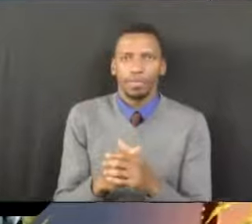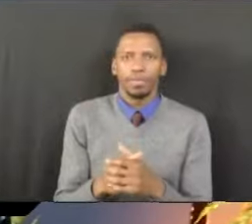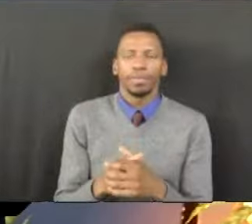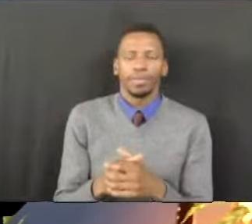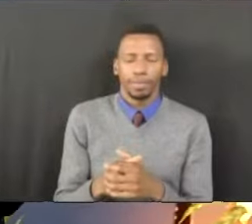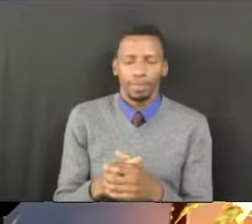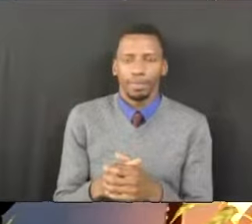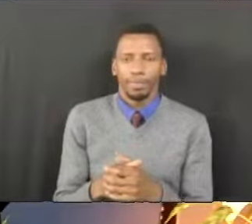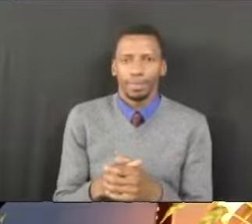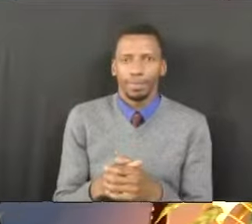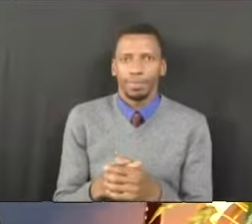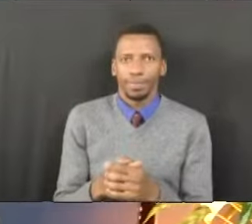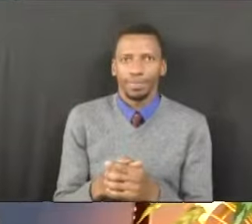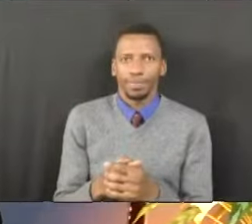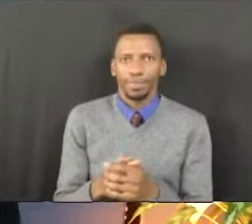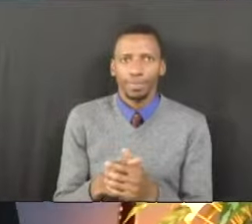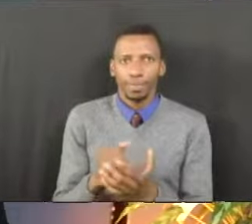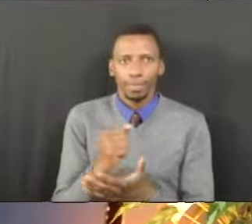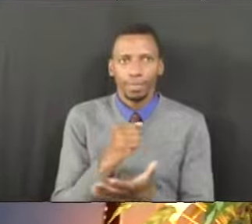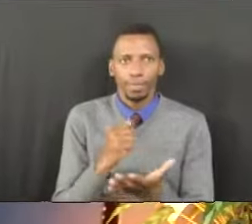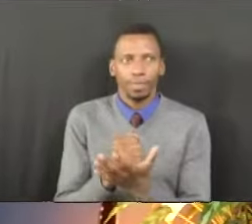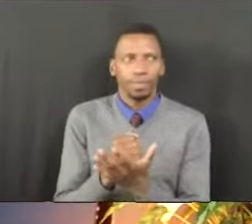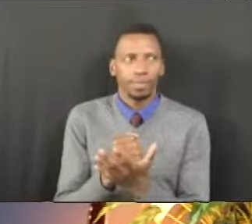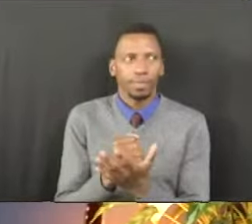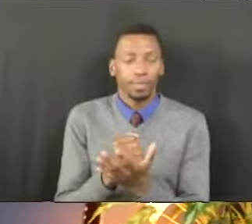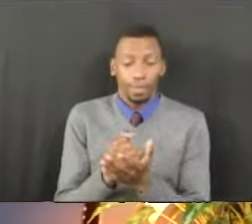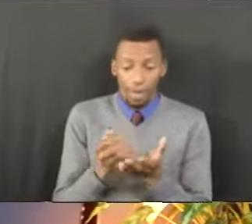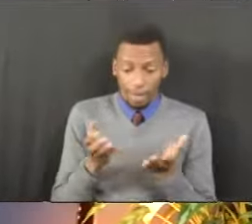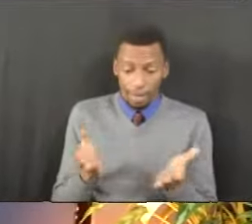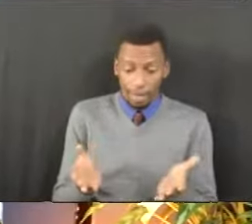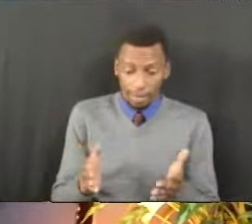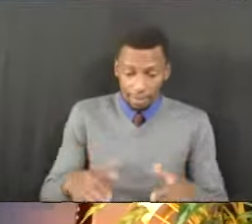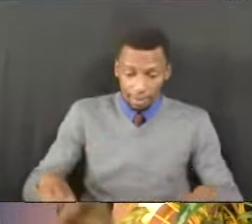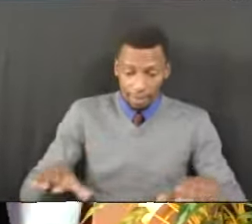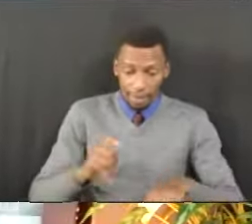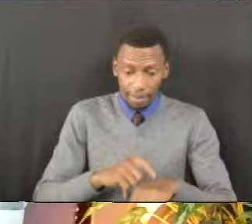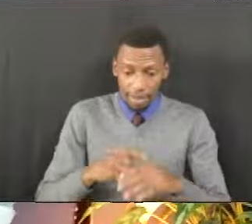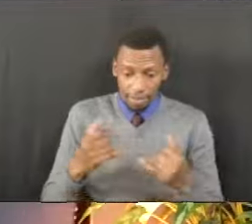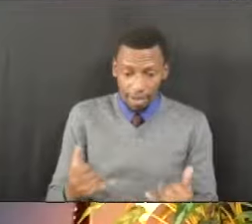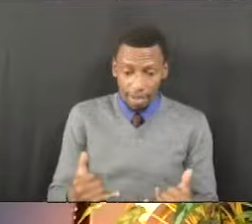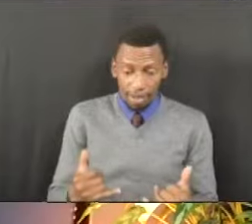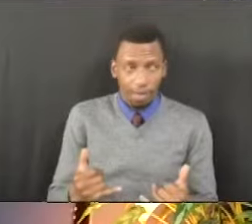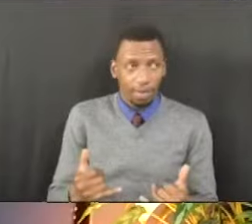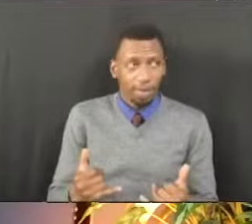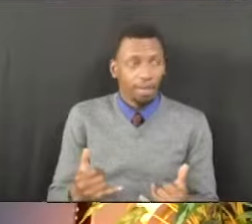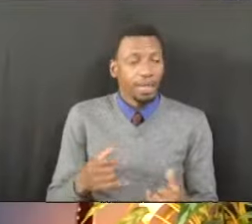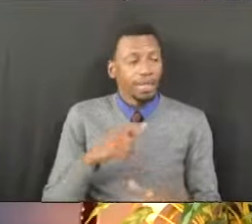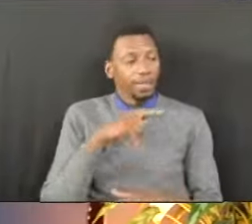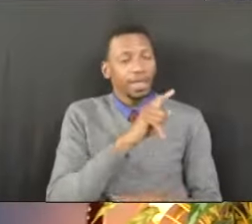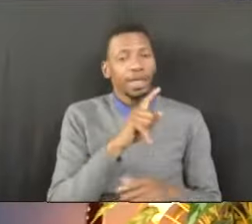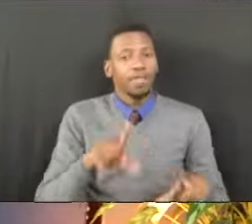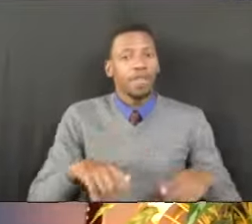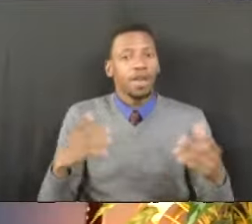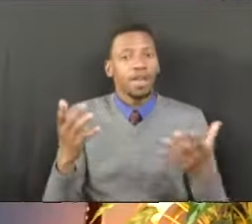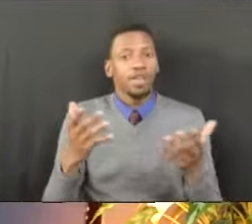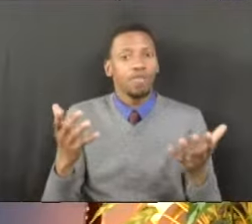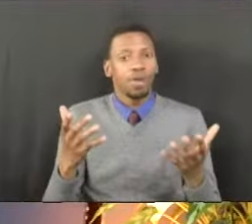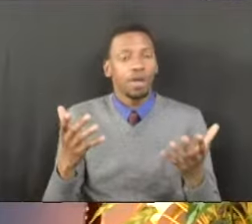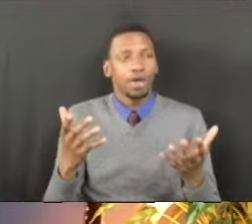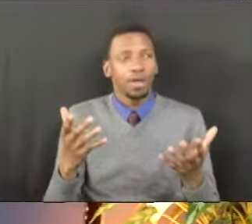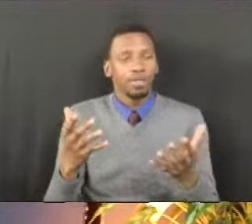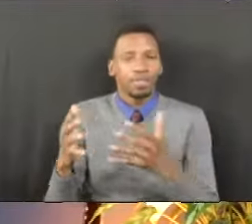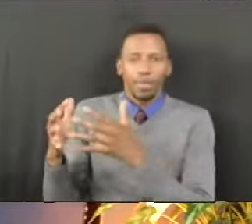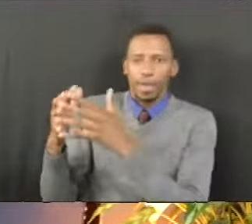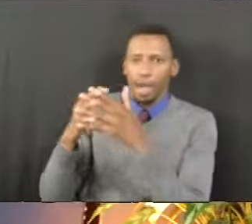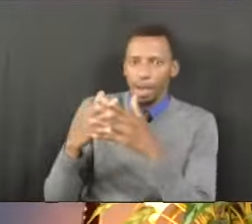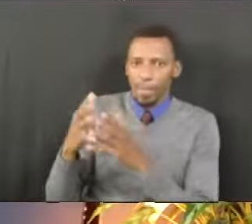witness here. I'm living in a place right now. I live in Austin, Texas. I pastor a church in